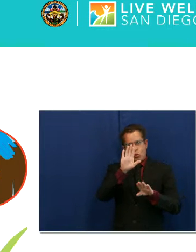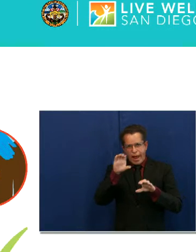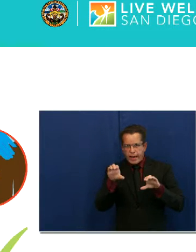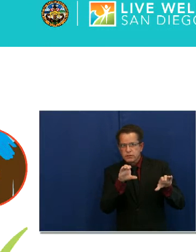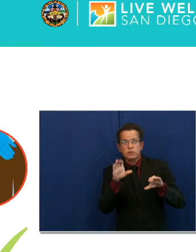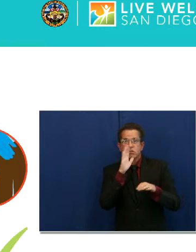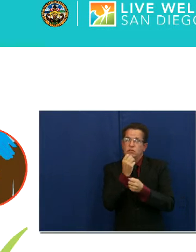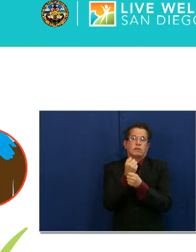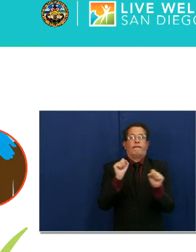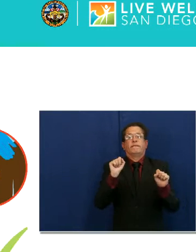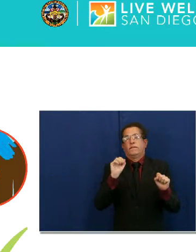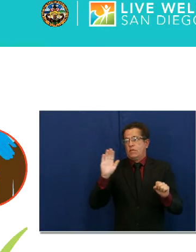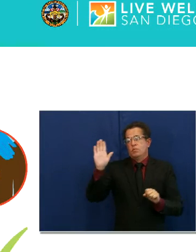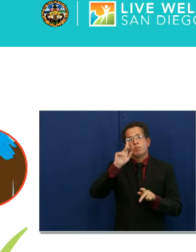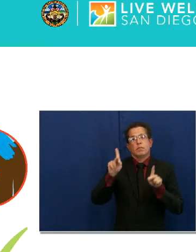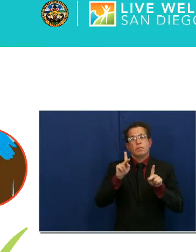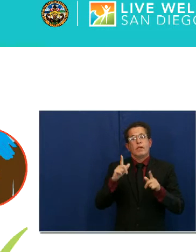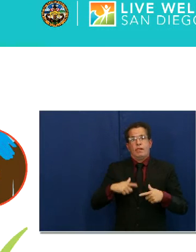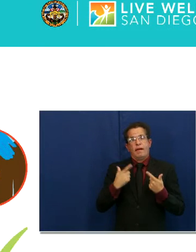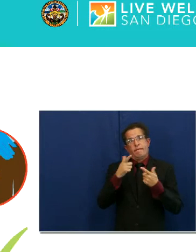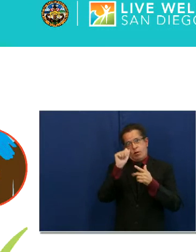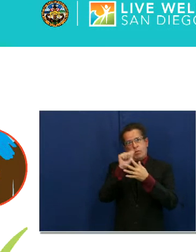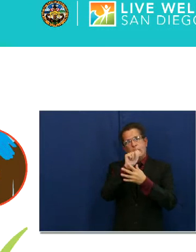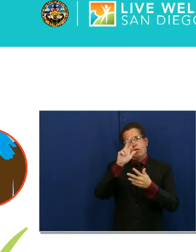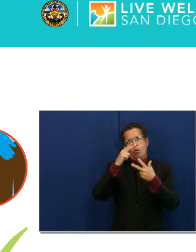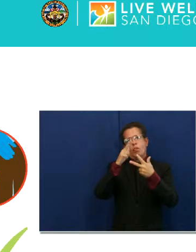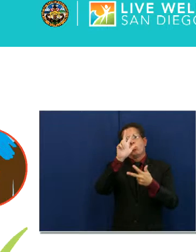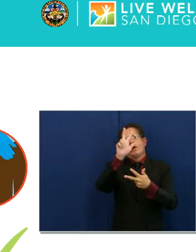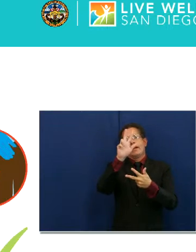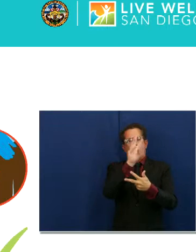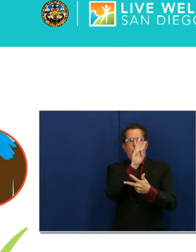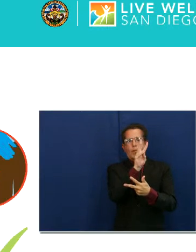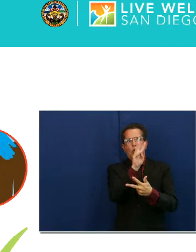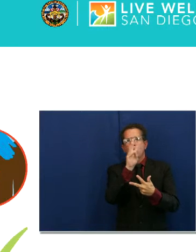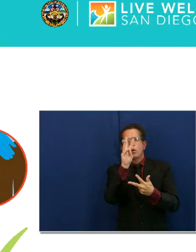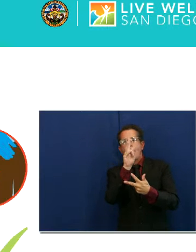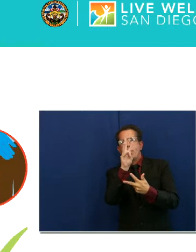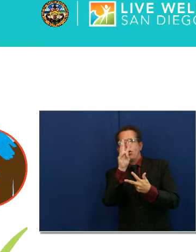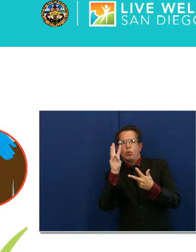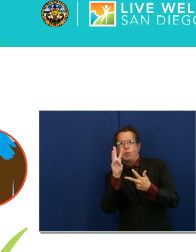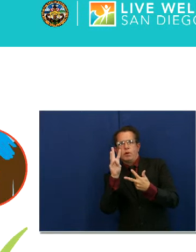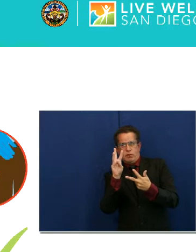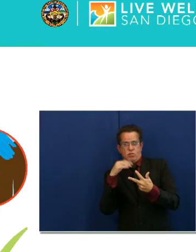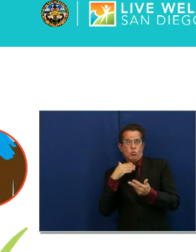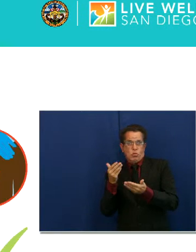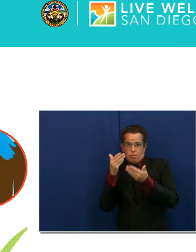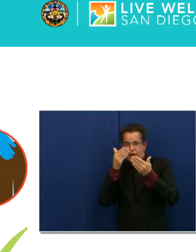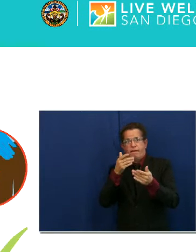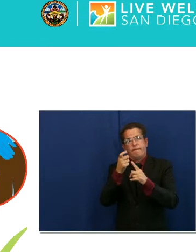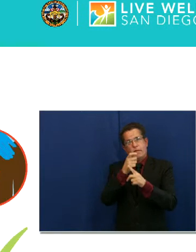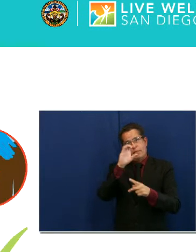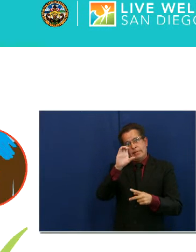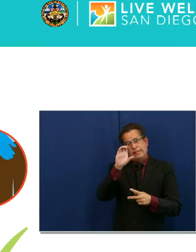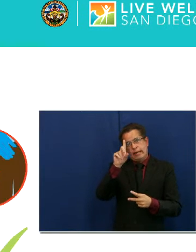remind everyone to practice the 3 W's implemented or recommended by